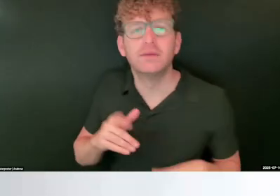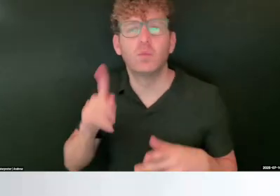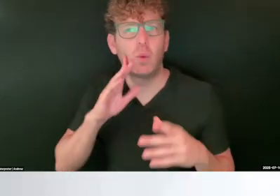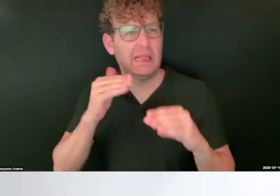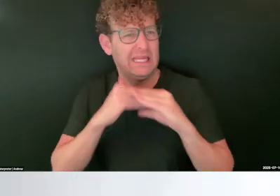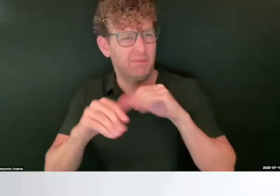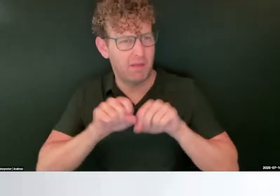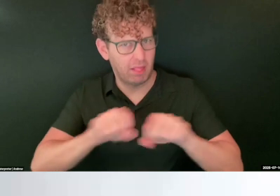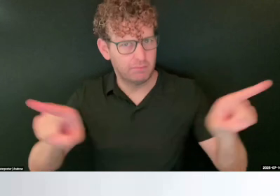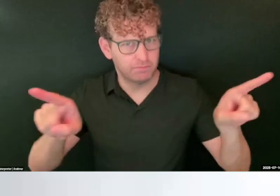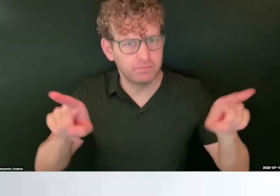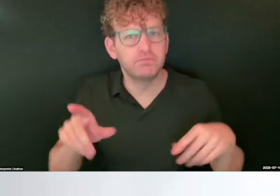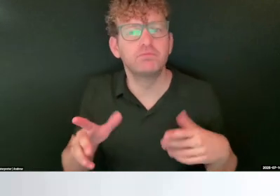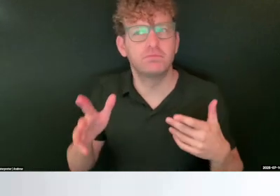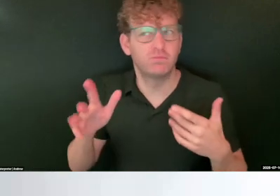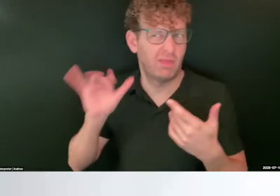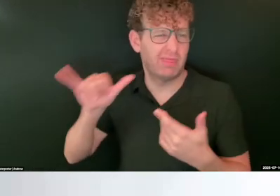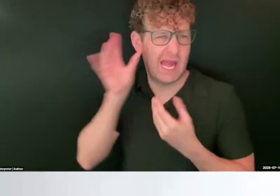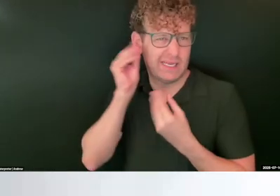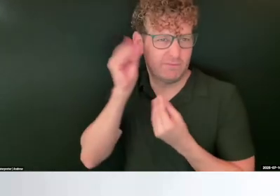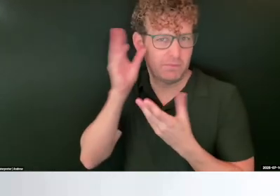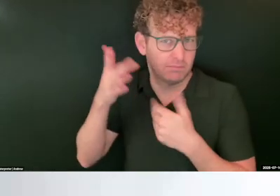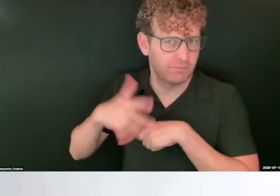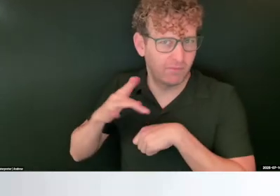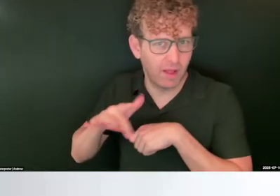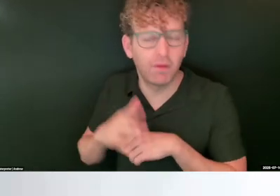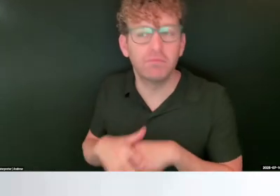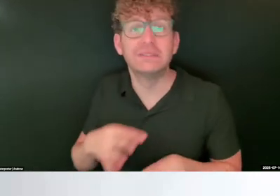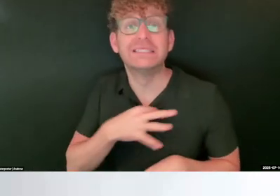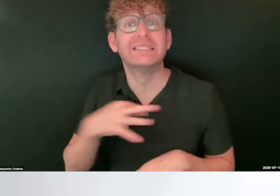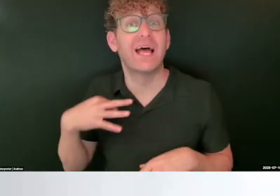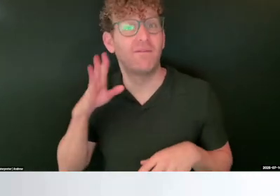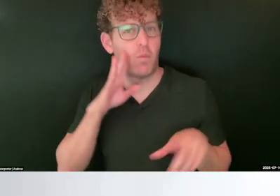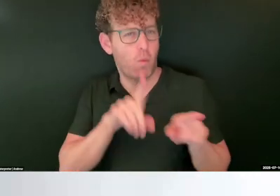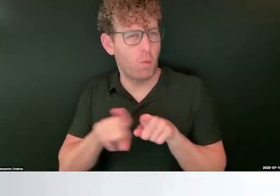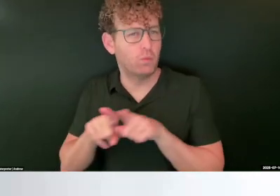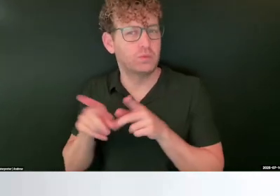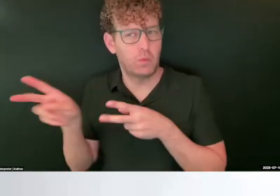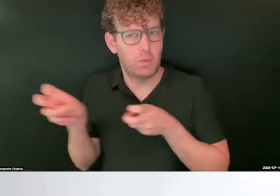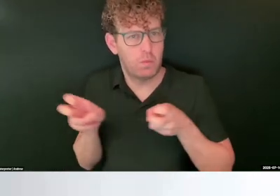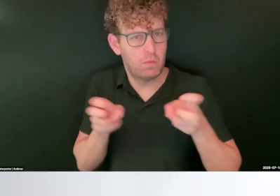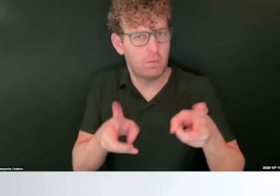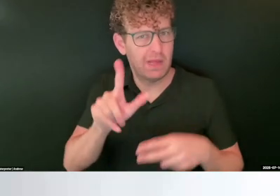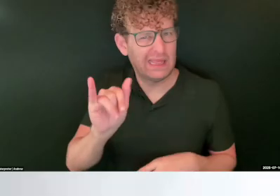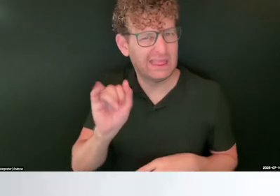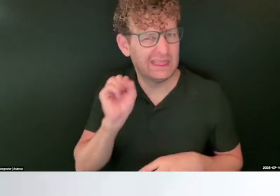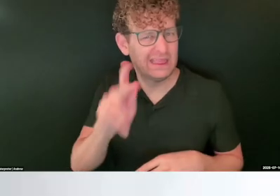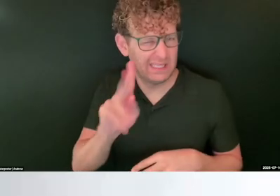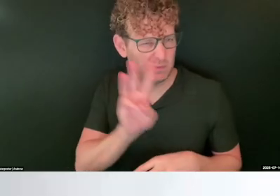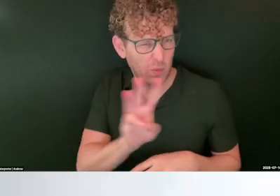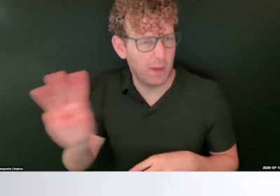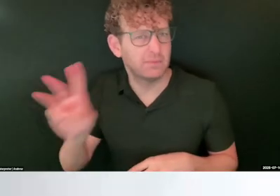and we'll email meeting registrants when that information is available. Staff will also share the link to the webpage in the chat.